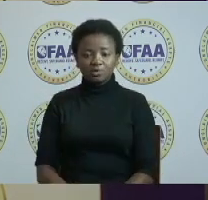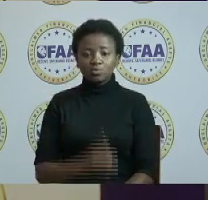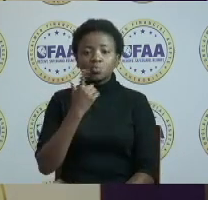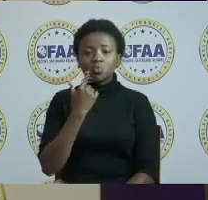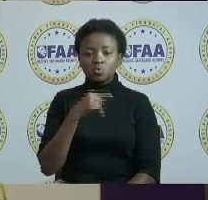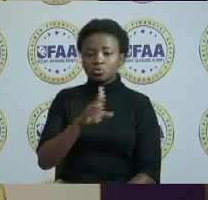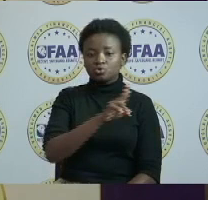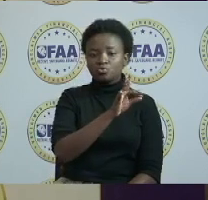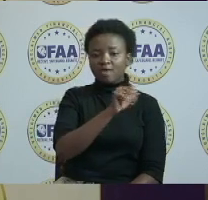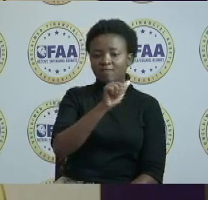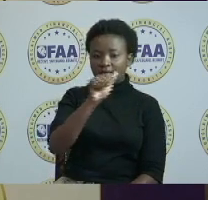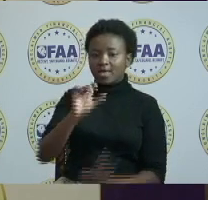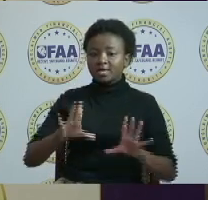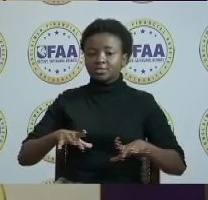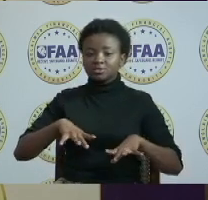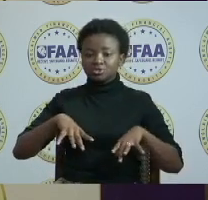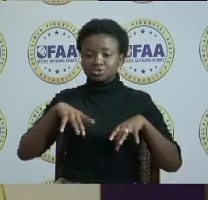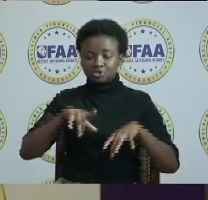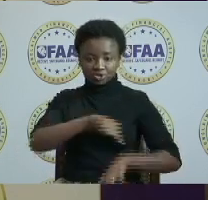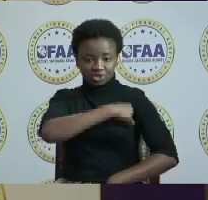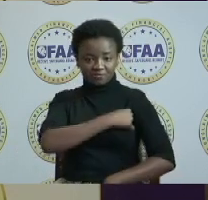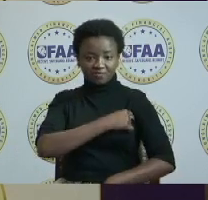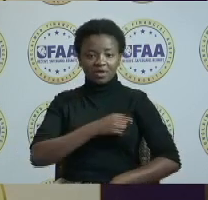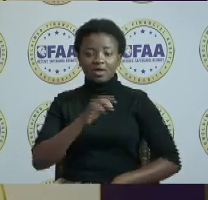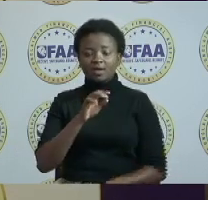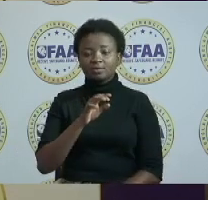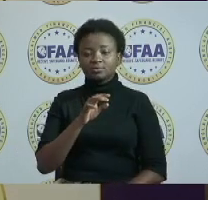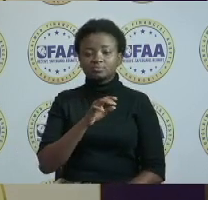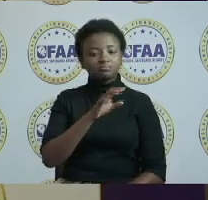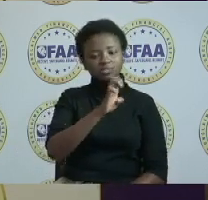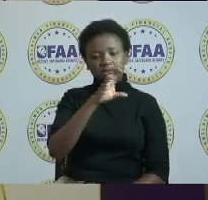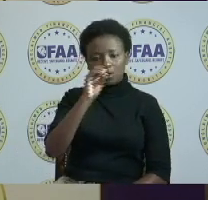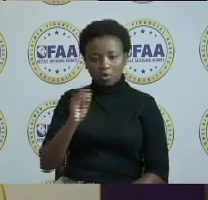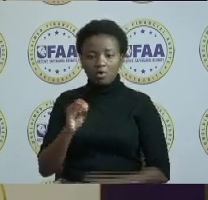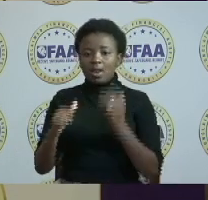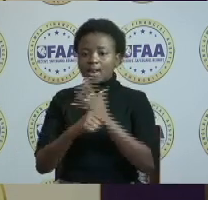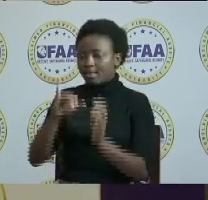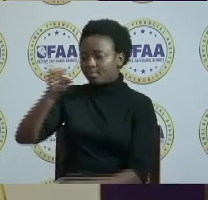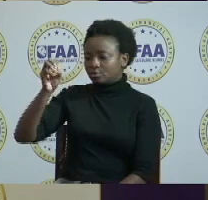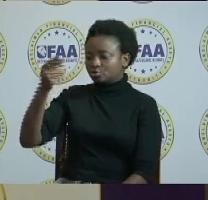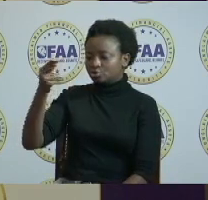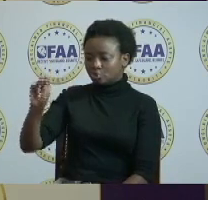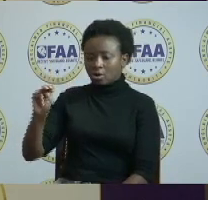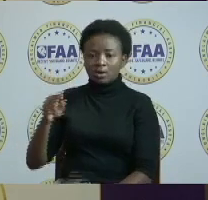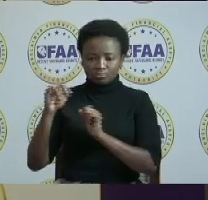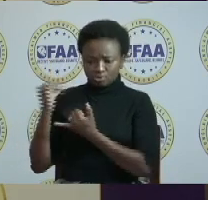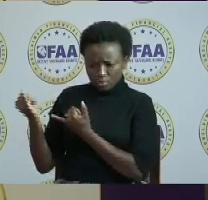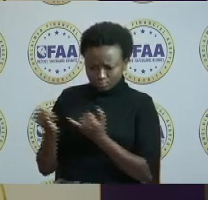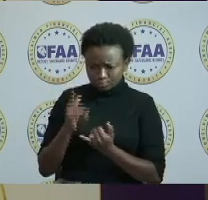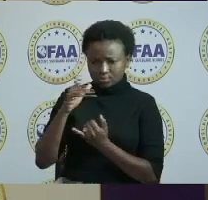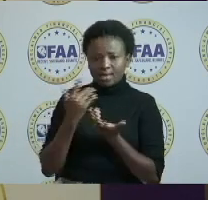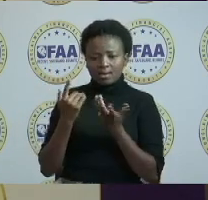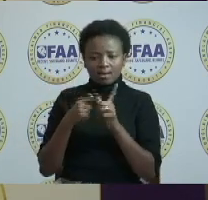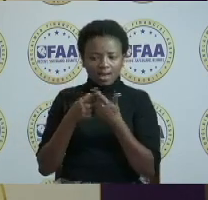is UFAA's Chief Executive Officer and the Managing Trustee, Mr. John Mwangi, to set the pace this afternoon